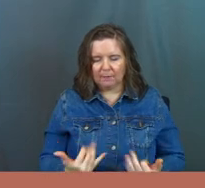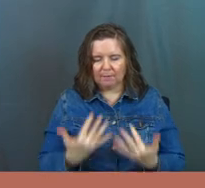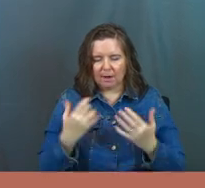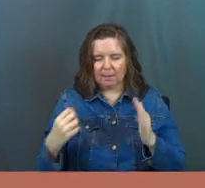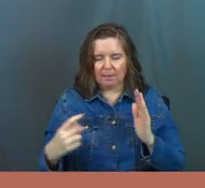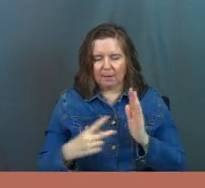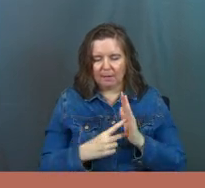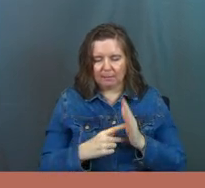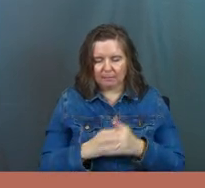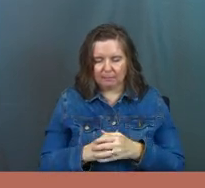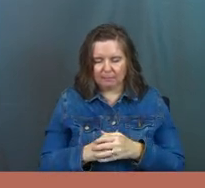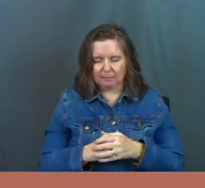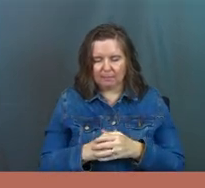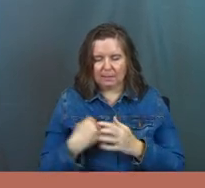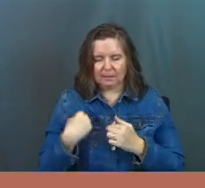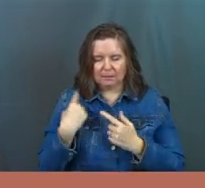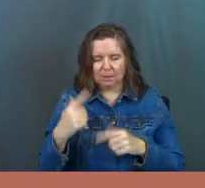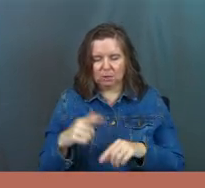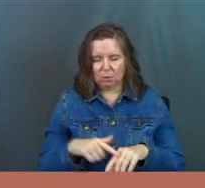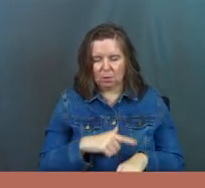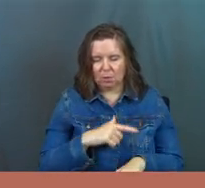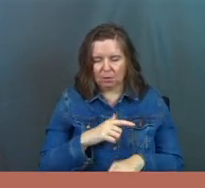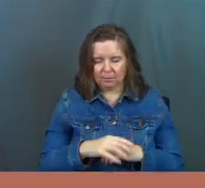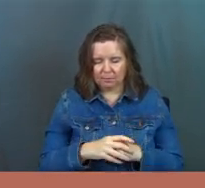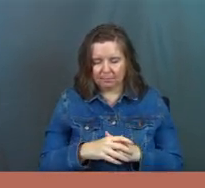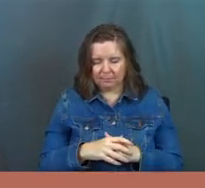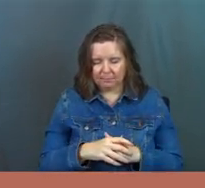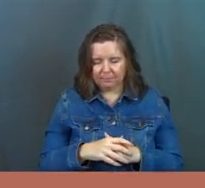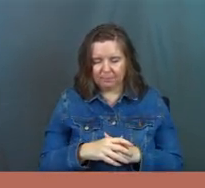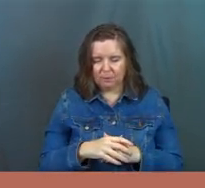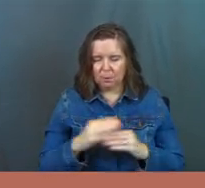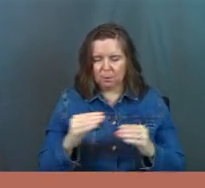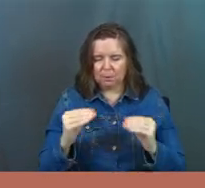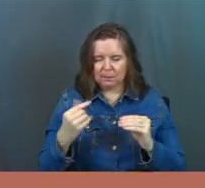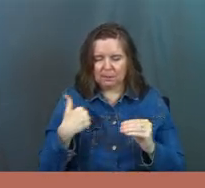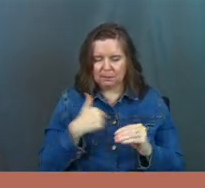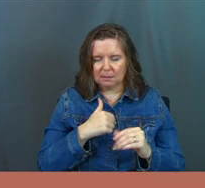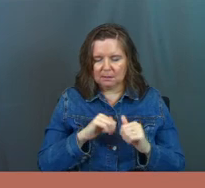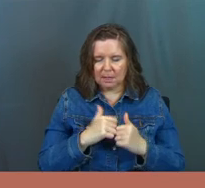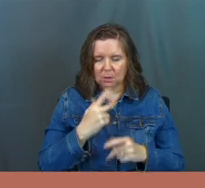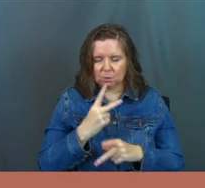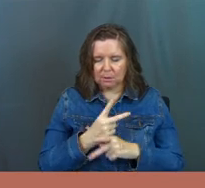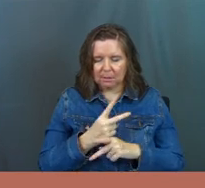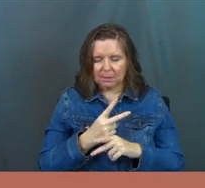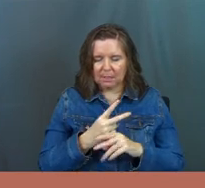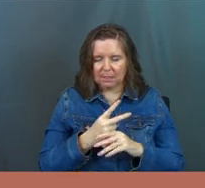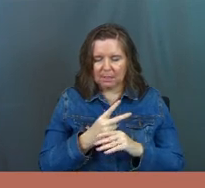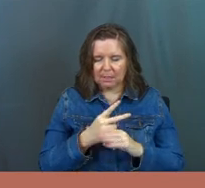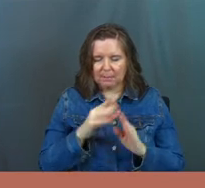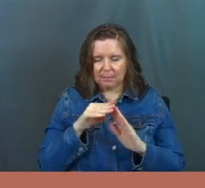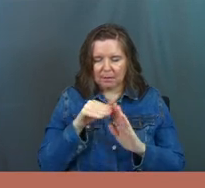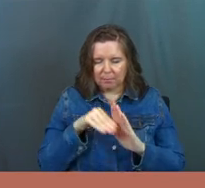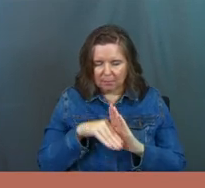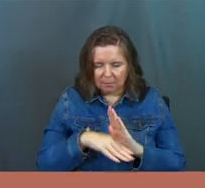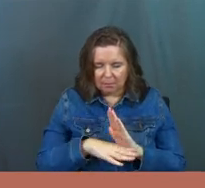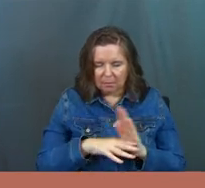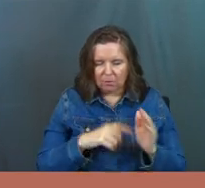fire back? It's been so long. Would you teach us how to keep the valleys